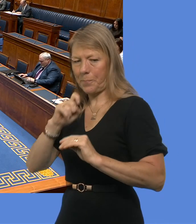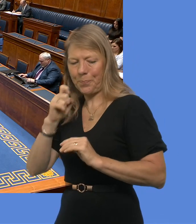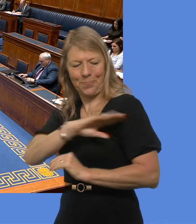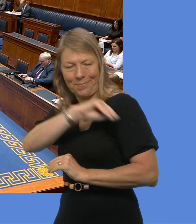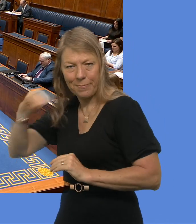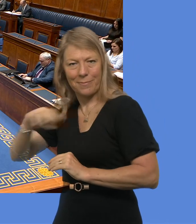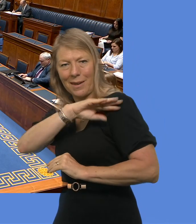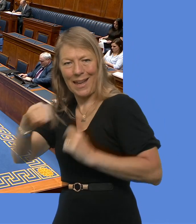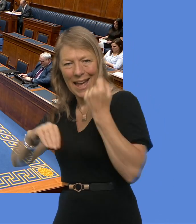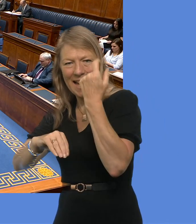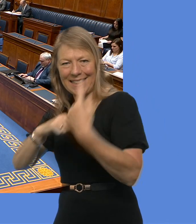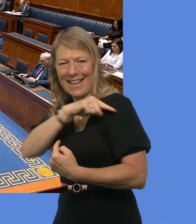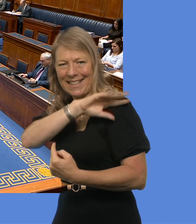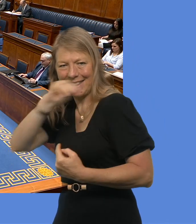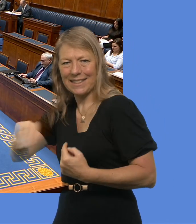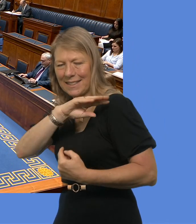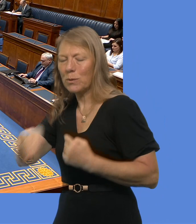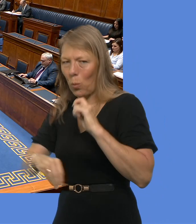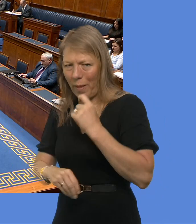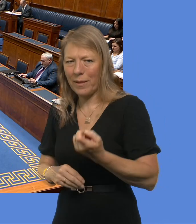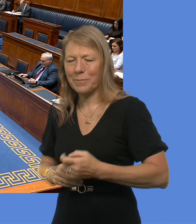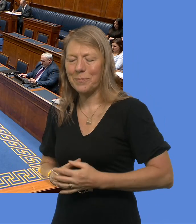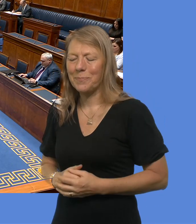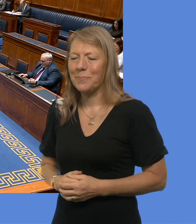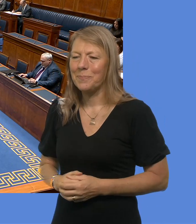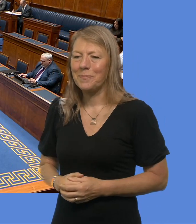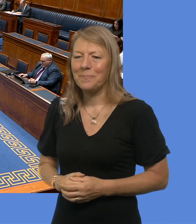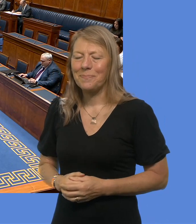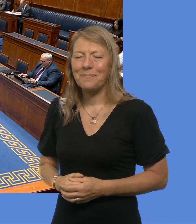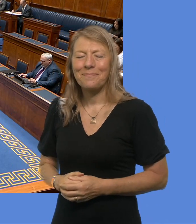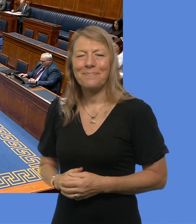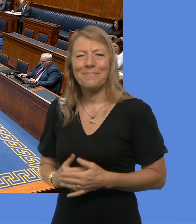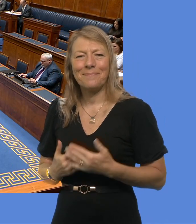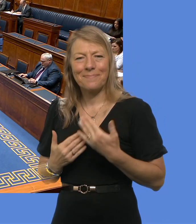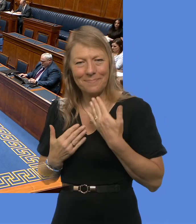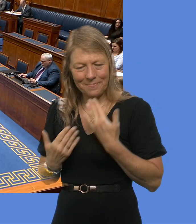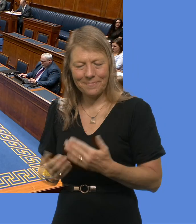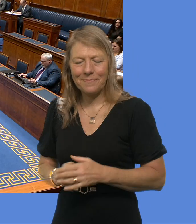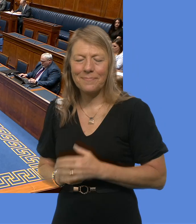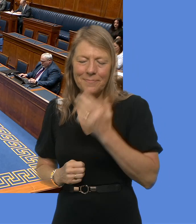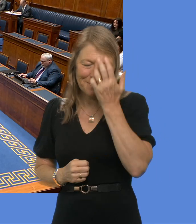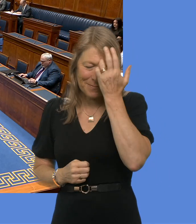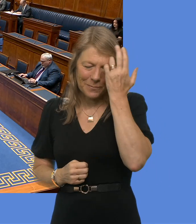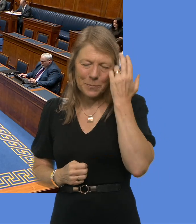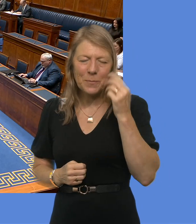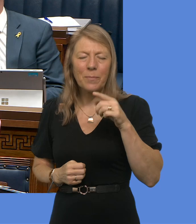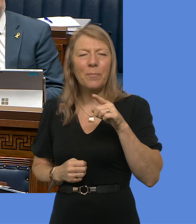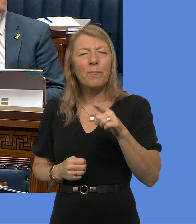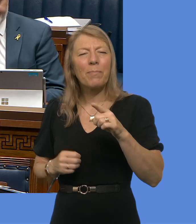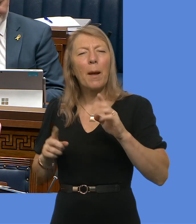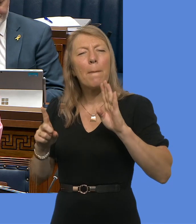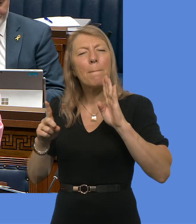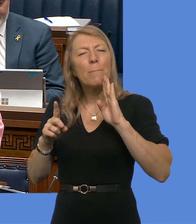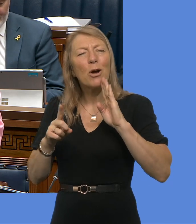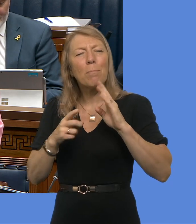Mr. Speaker. First Minister. Thank you, Mr. Speaker. Our officials in Brussels engage with the EU on issues relating to the provisions of the Windsor